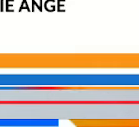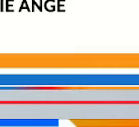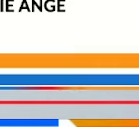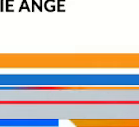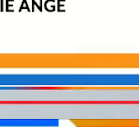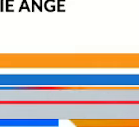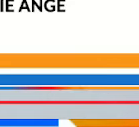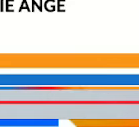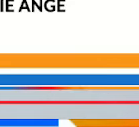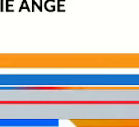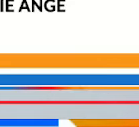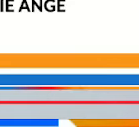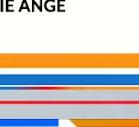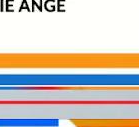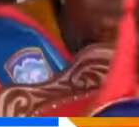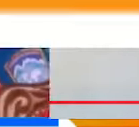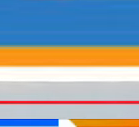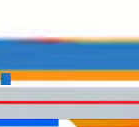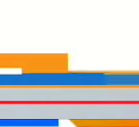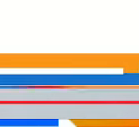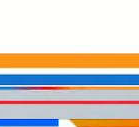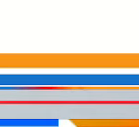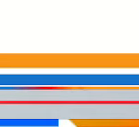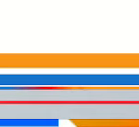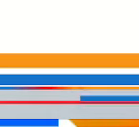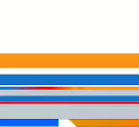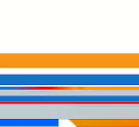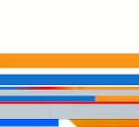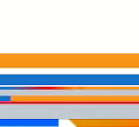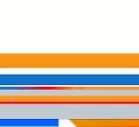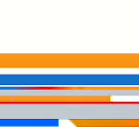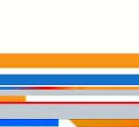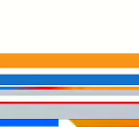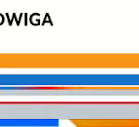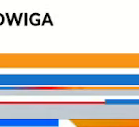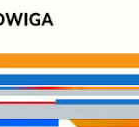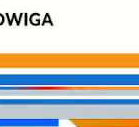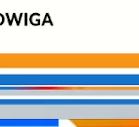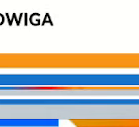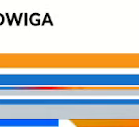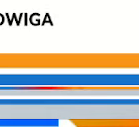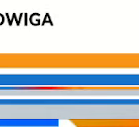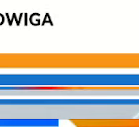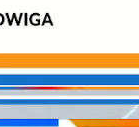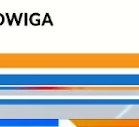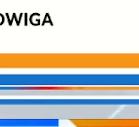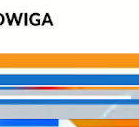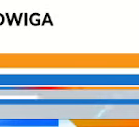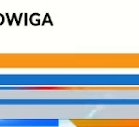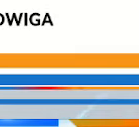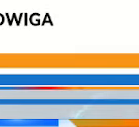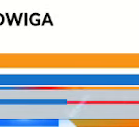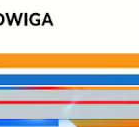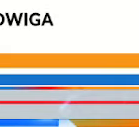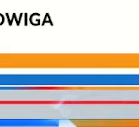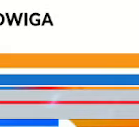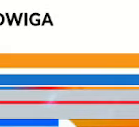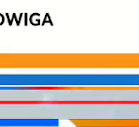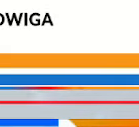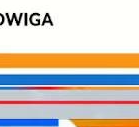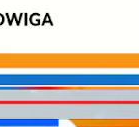of ACK, the Chancellor Professor John Stratus.